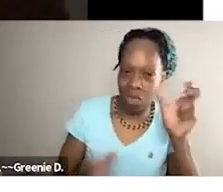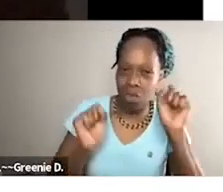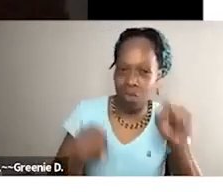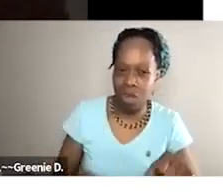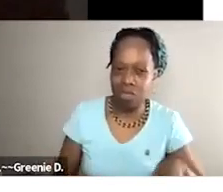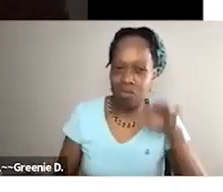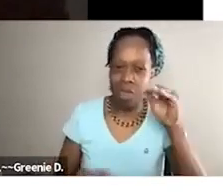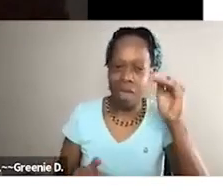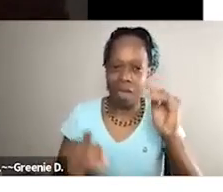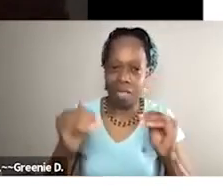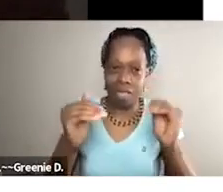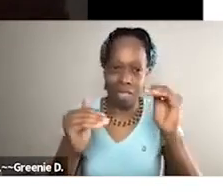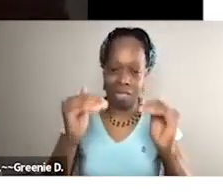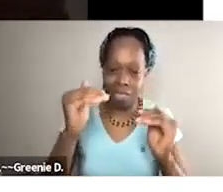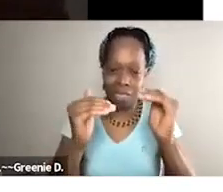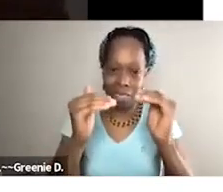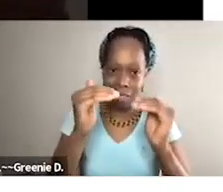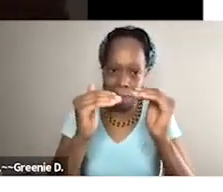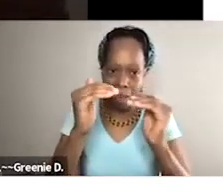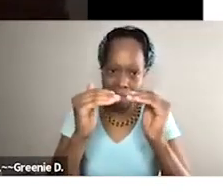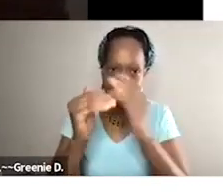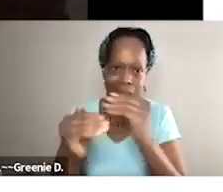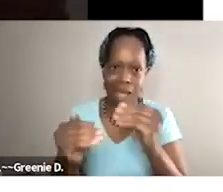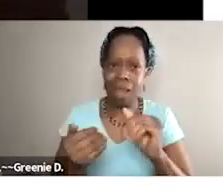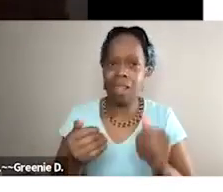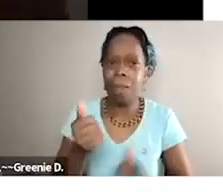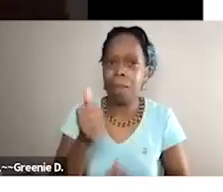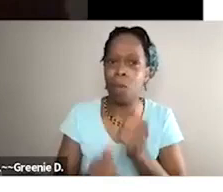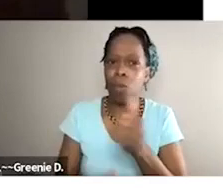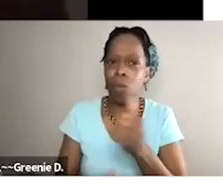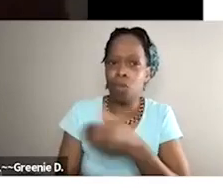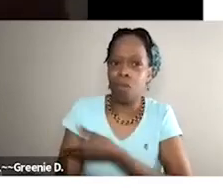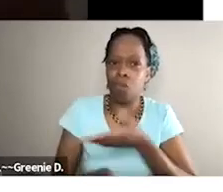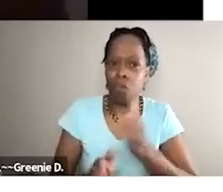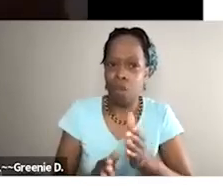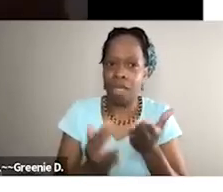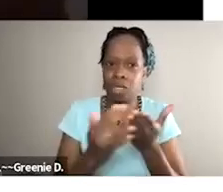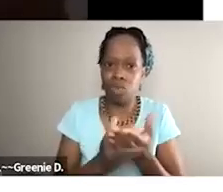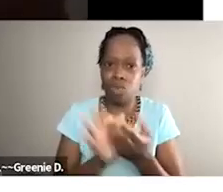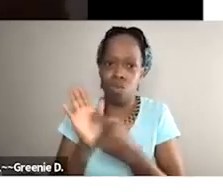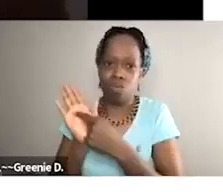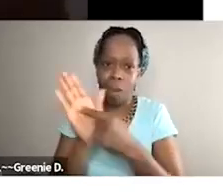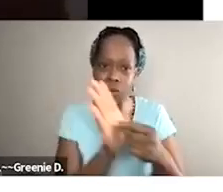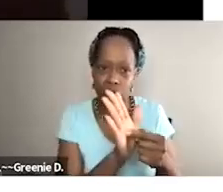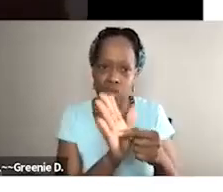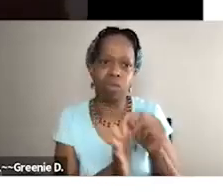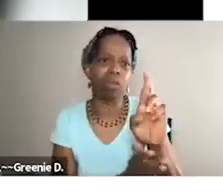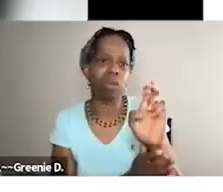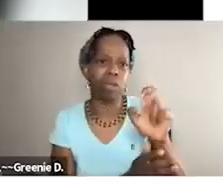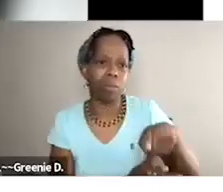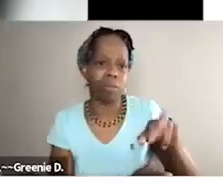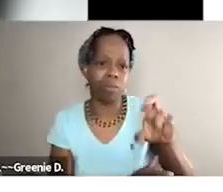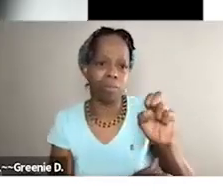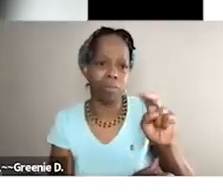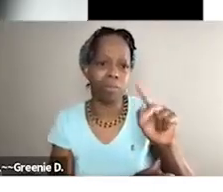the representation really is the most powerful way you can counteract that. At least in my experience. Yeah, we